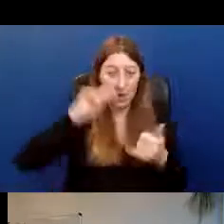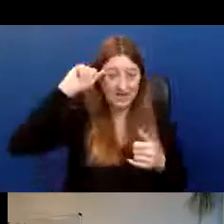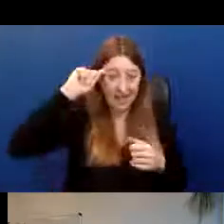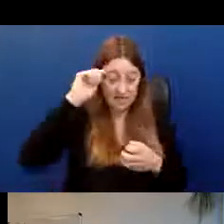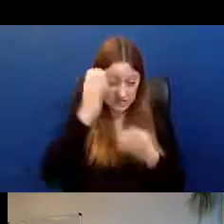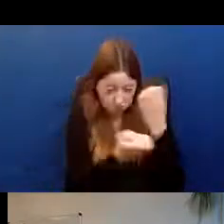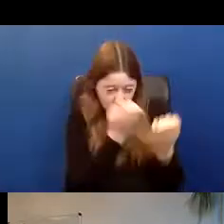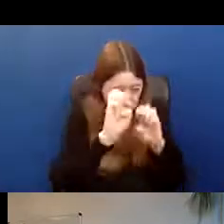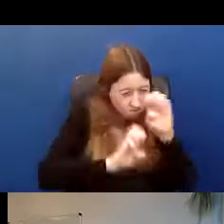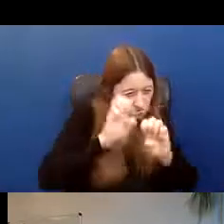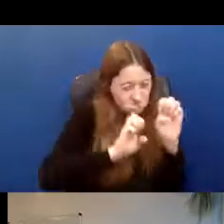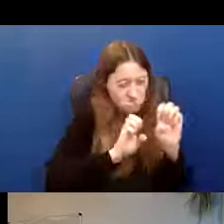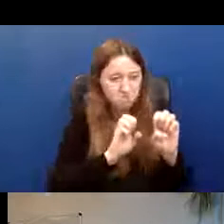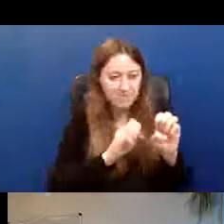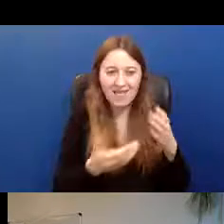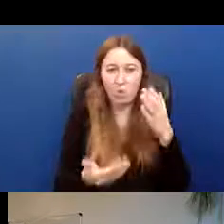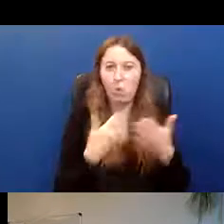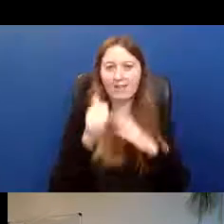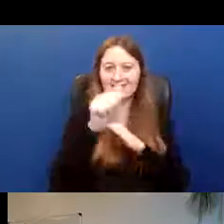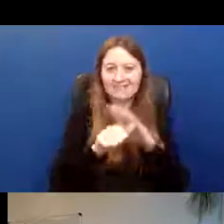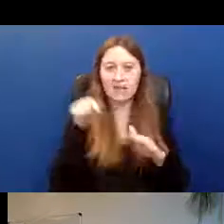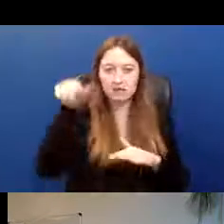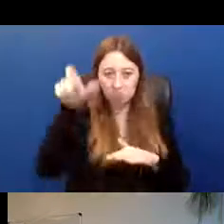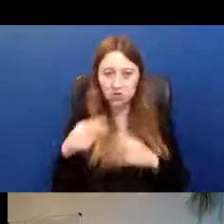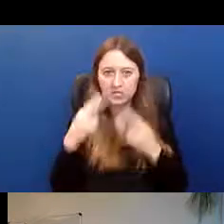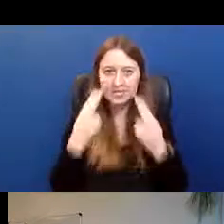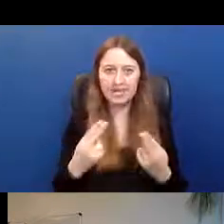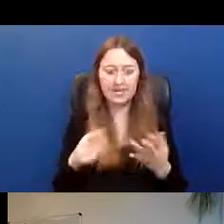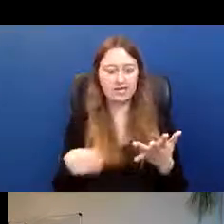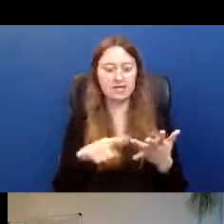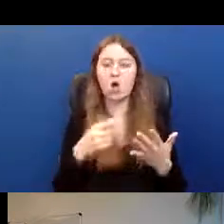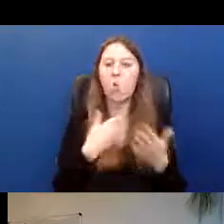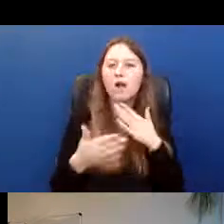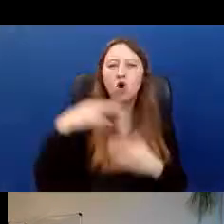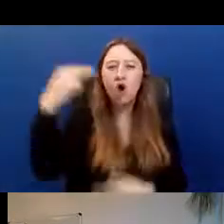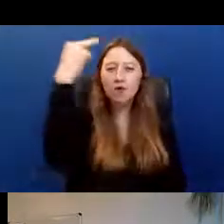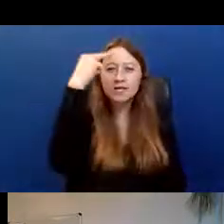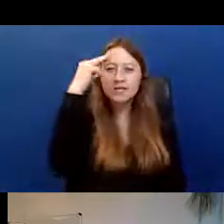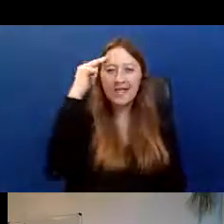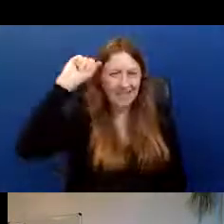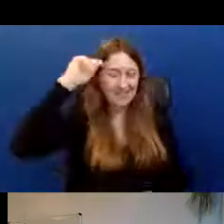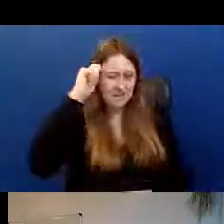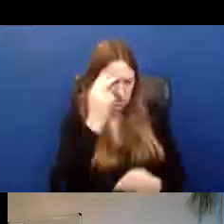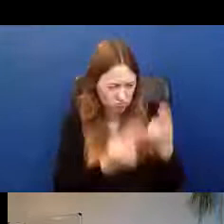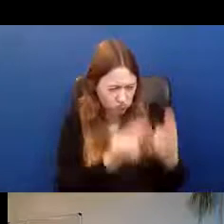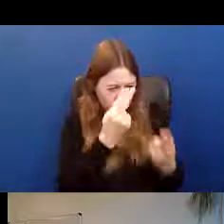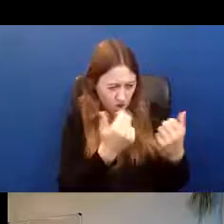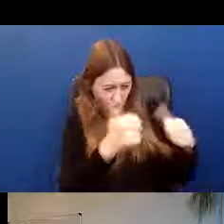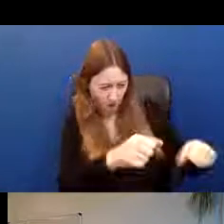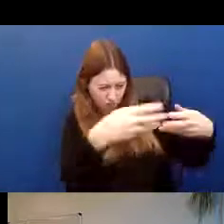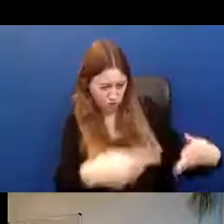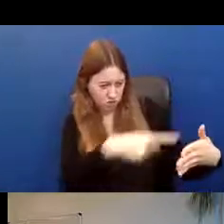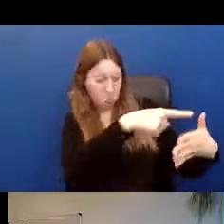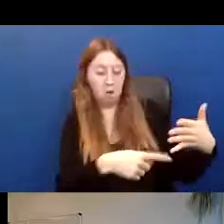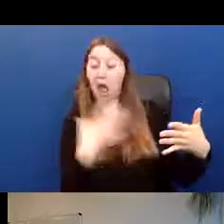to conduct assessments, but especially in understanding what test scores mean. Because conducting assessment is one thing,